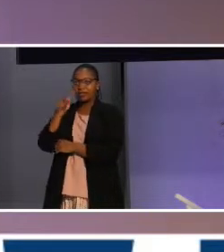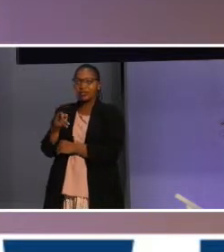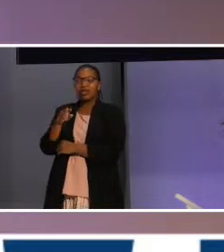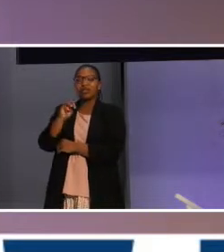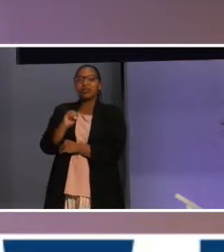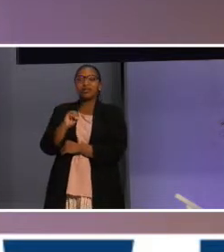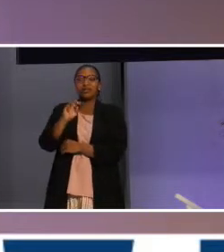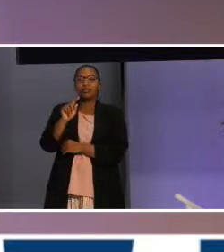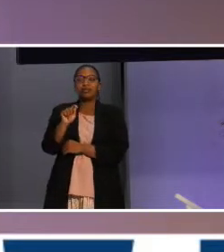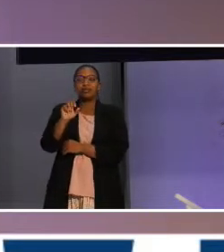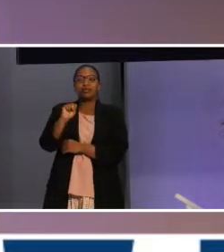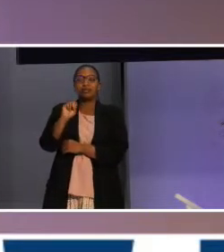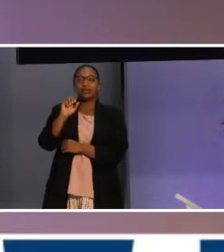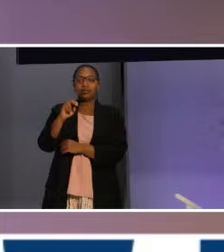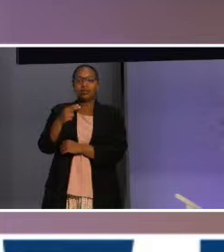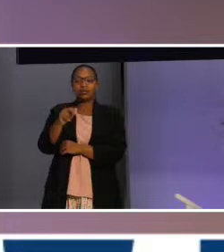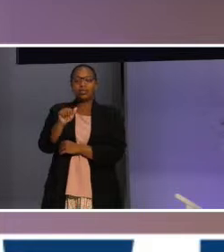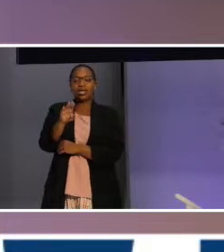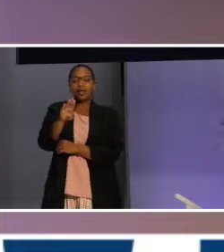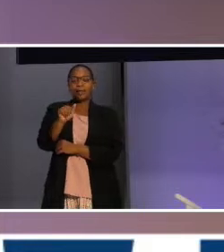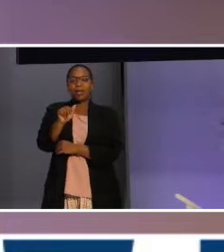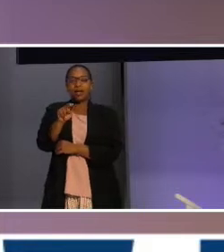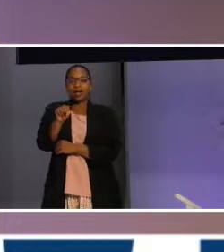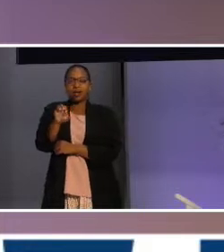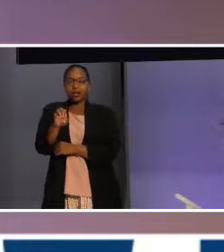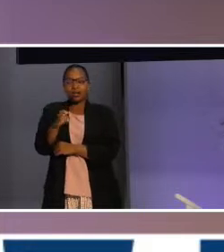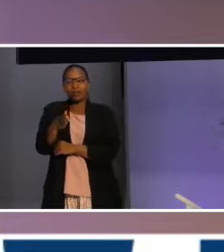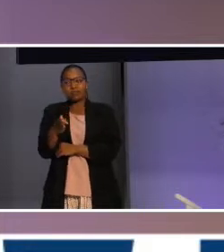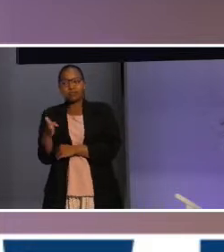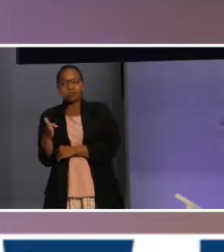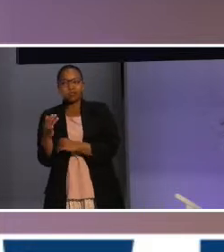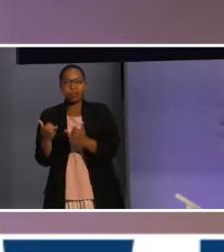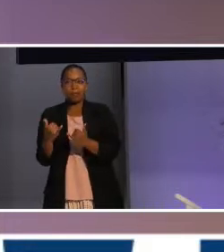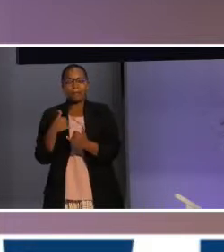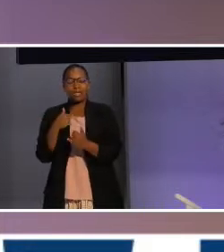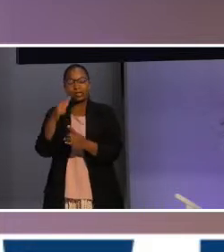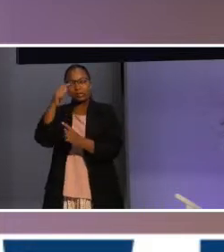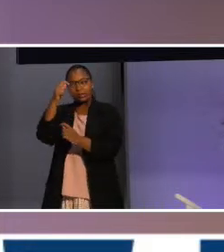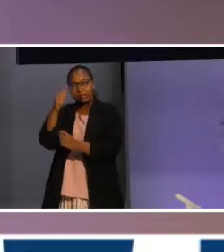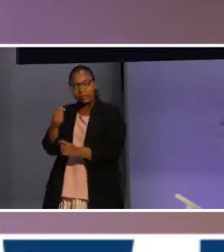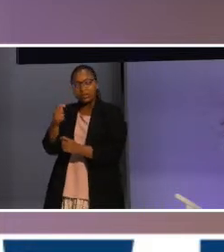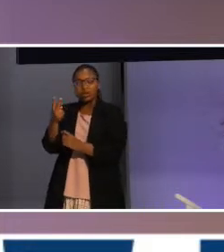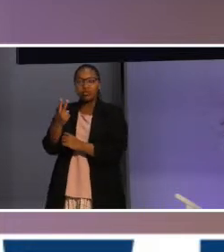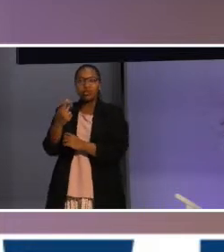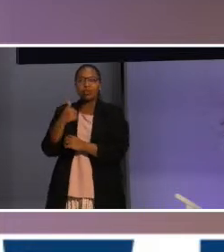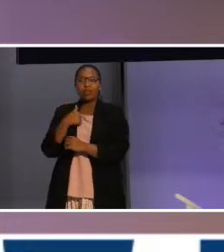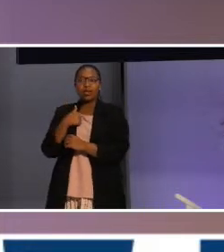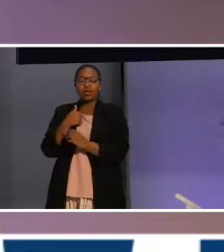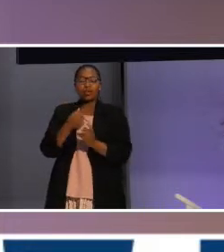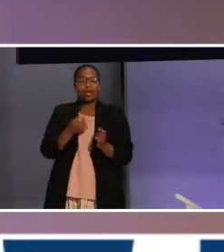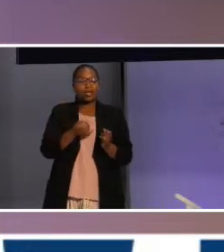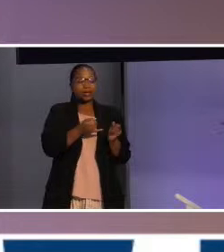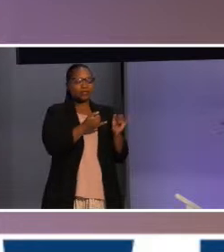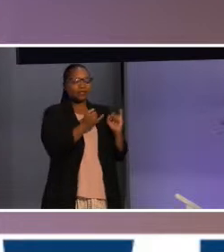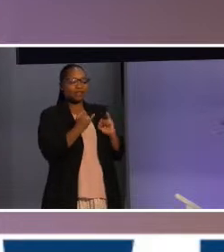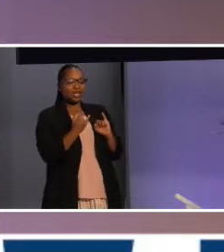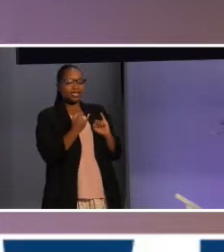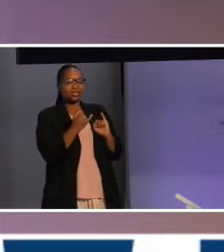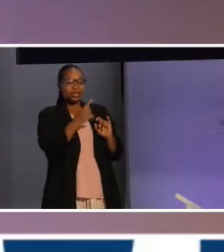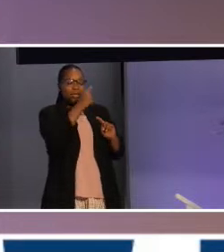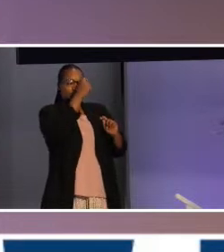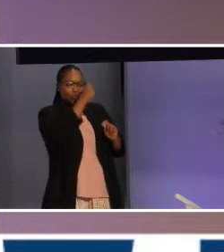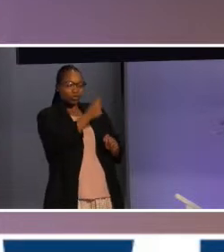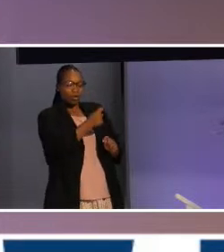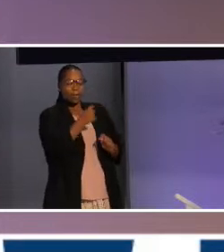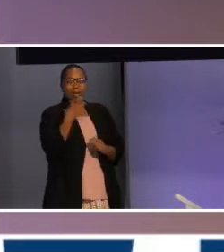today. And as I acknowledge him, may I please invite the Honorable Minister of Home